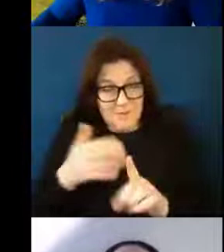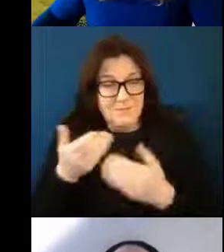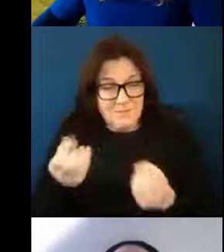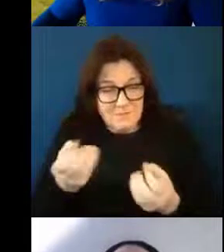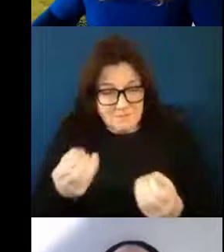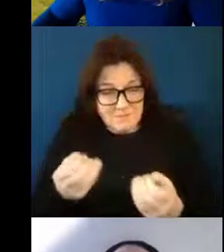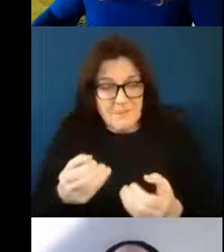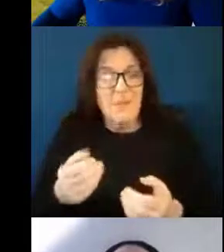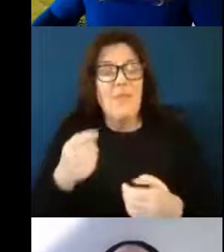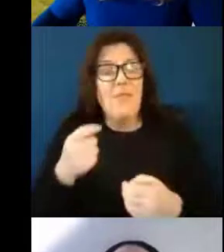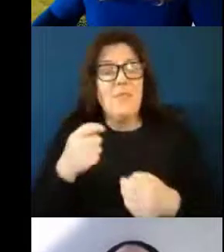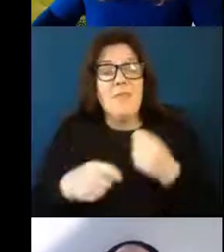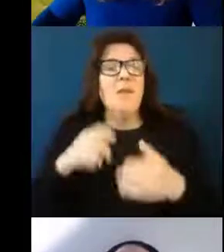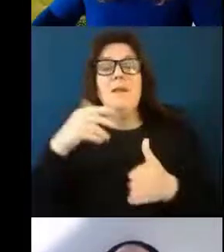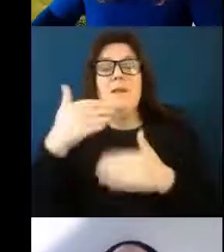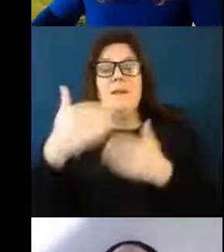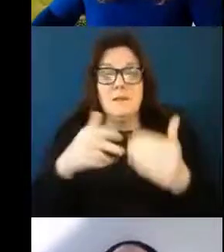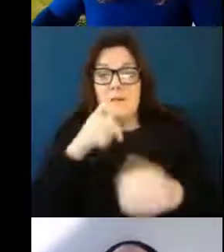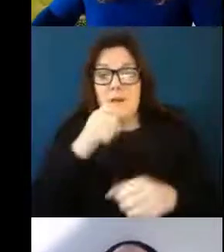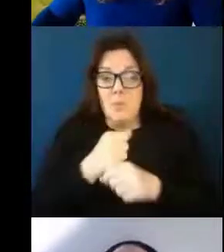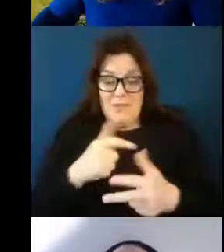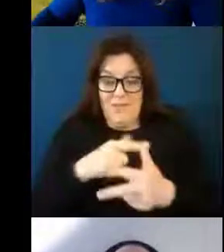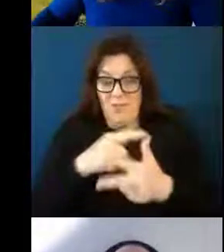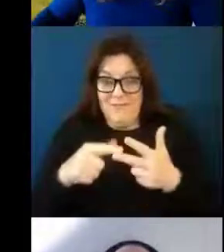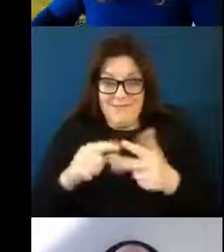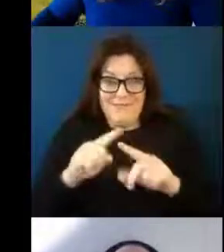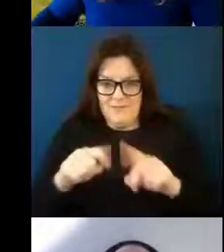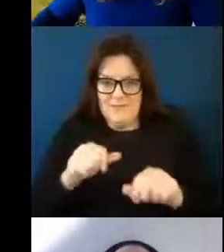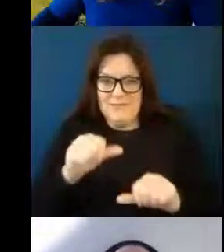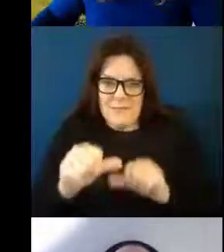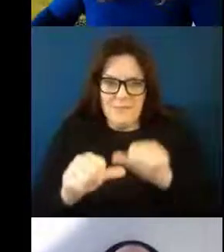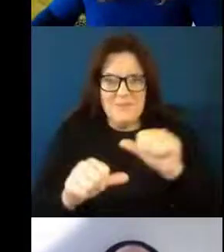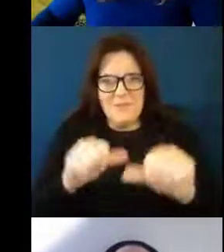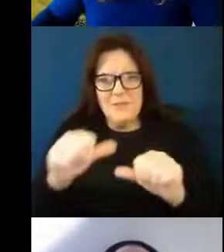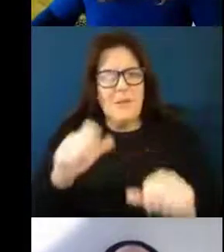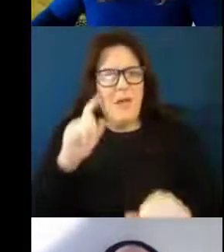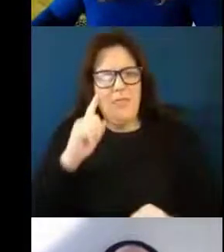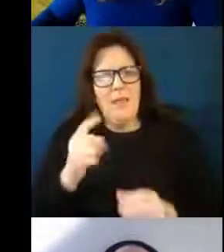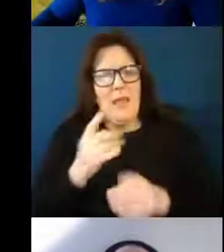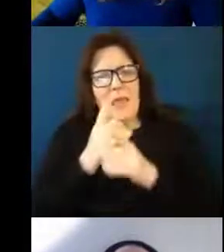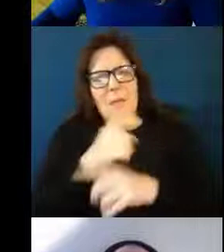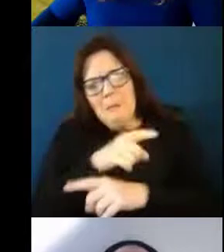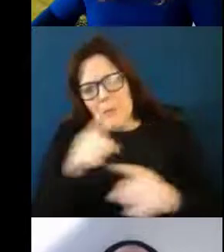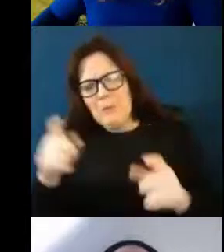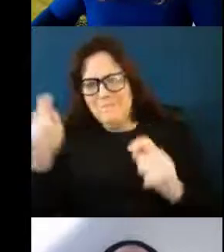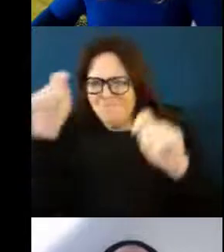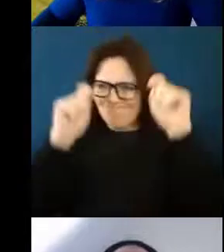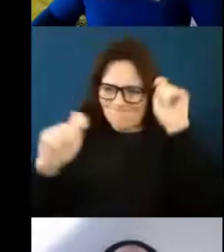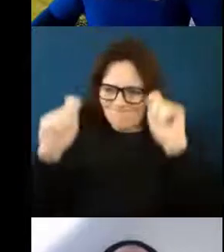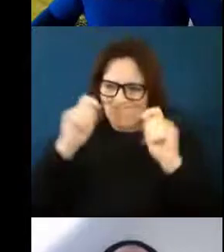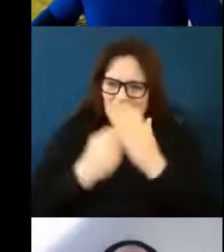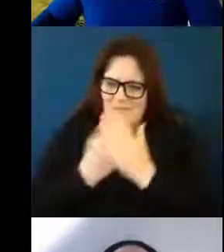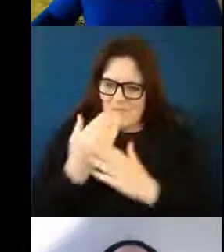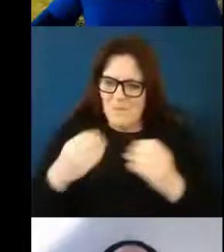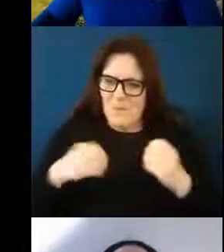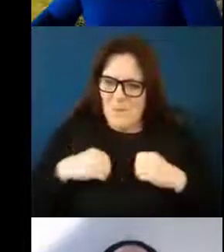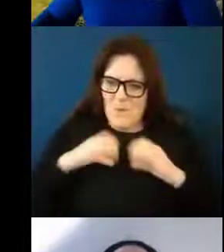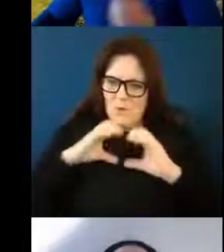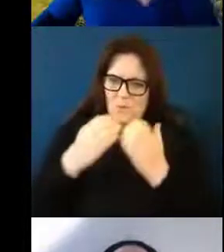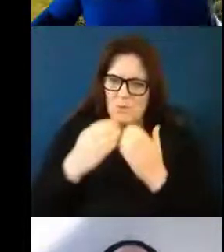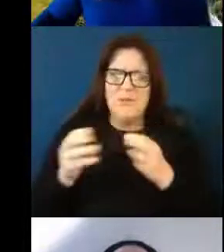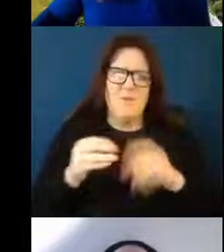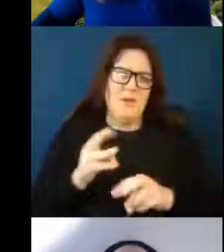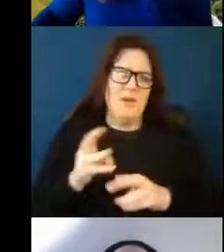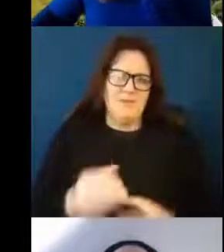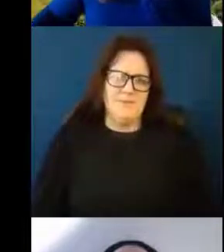then we'll go into kind of 3 steps that I think are going to be helpful for you to reflect upon as you develop your community of